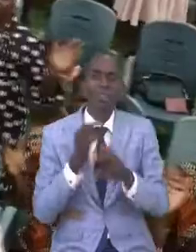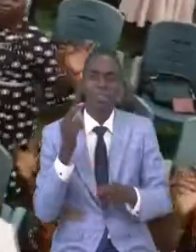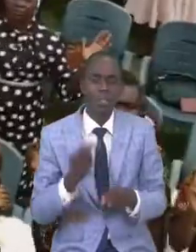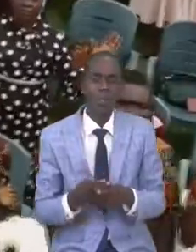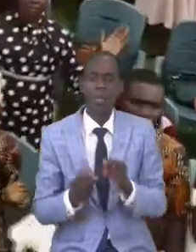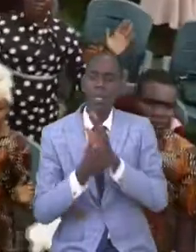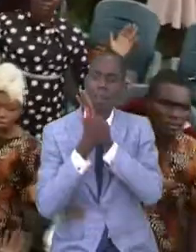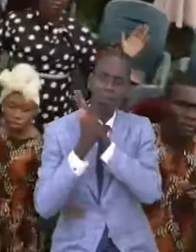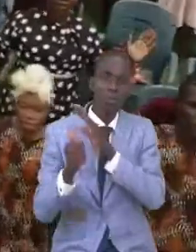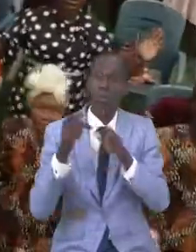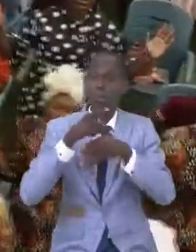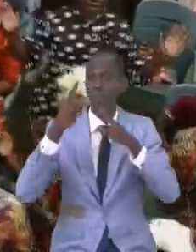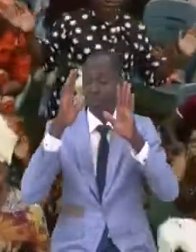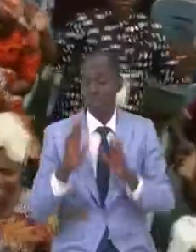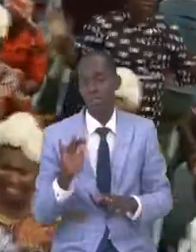Professionally,